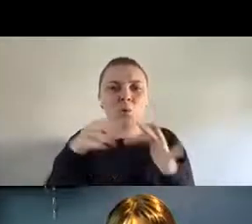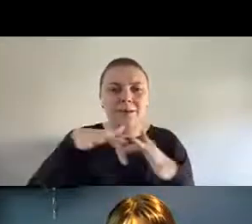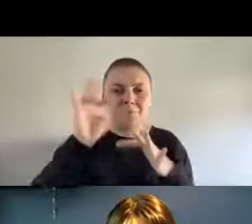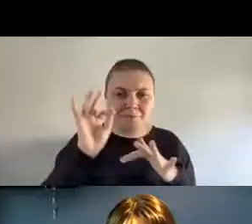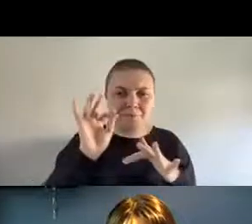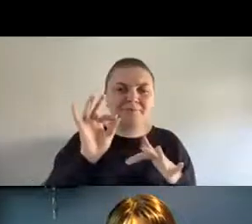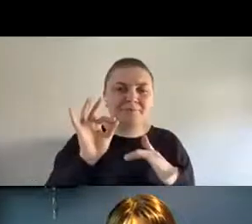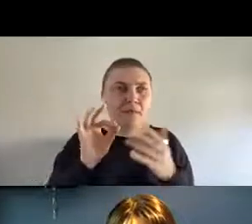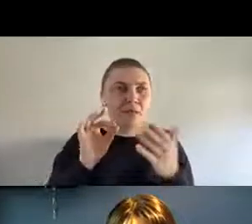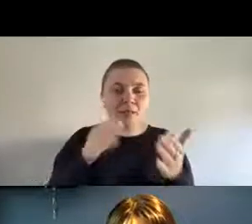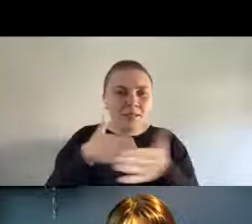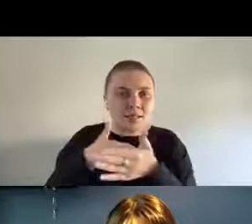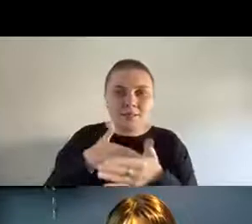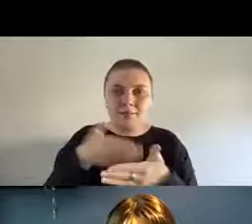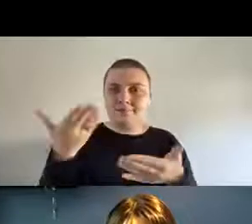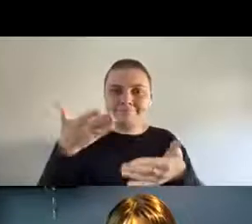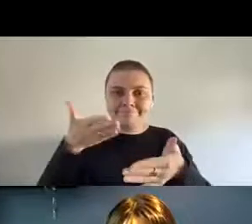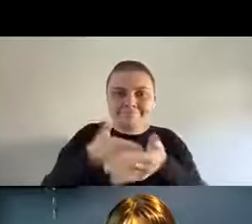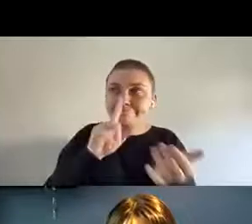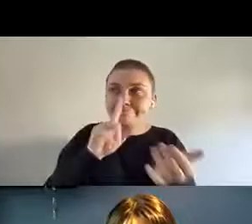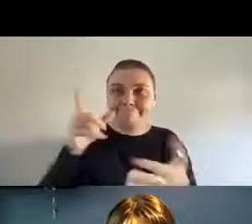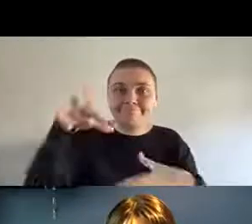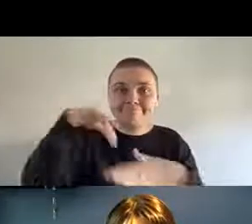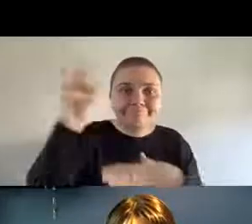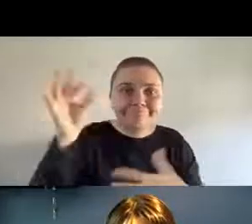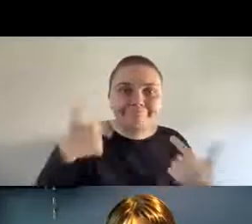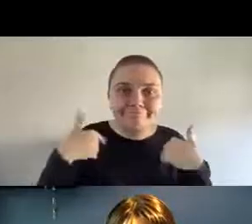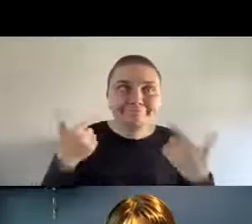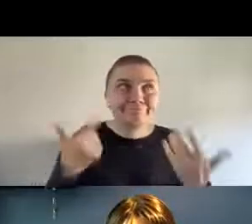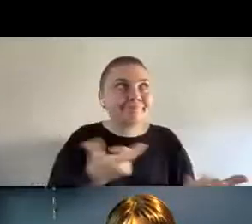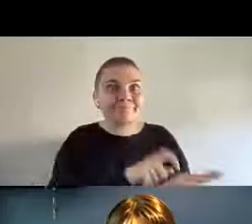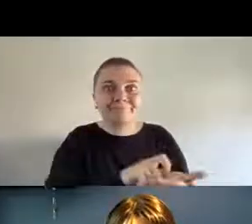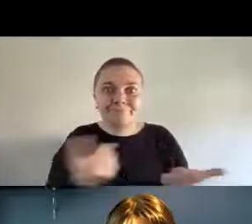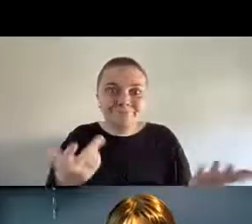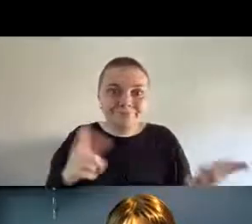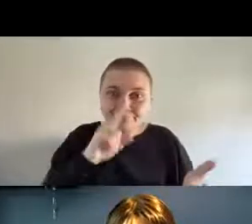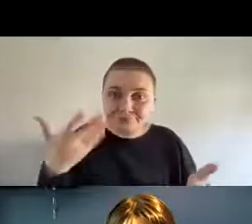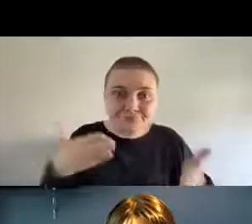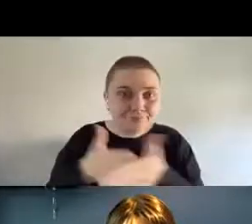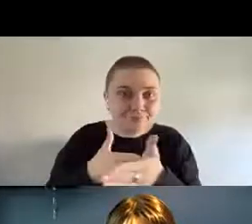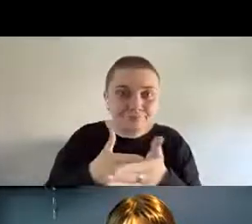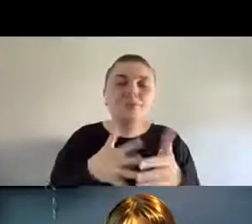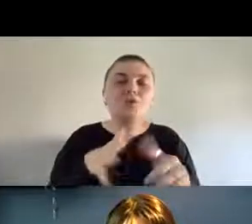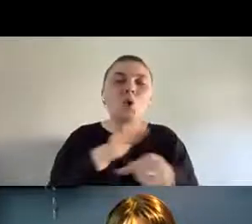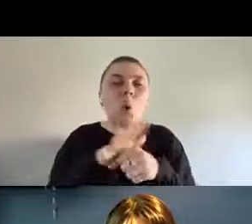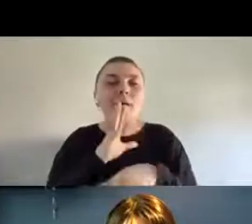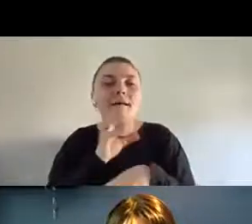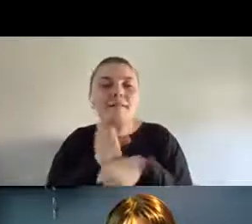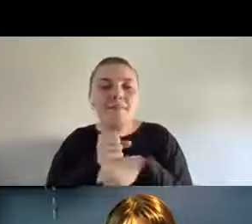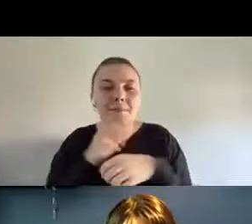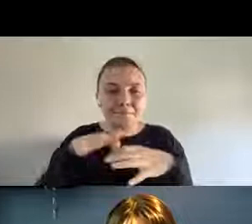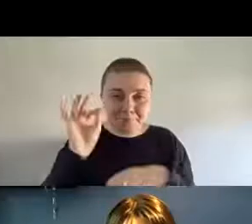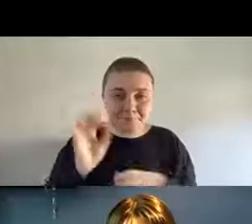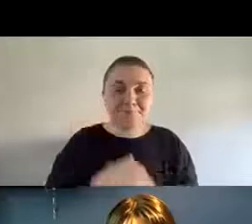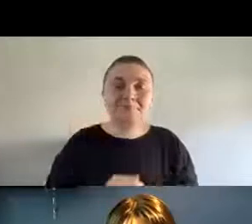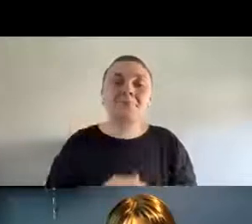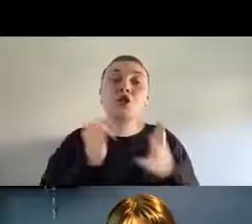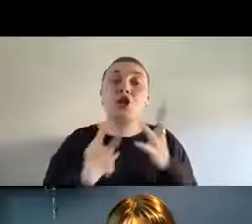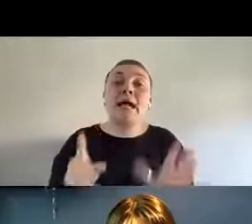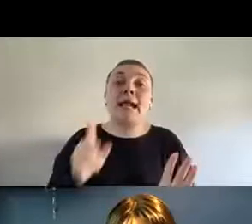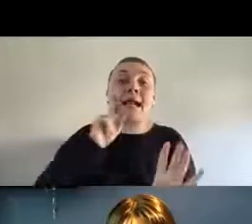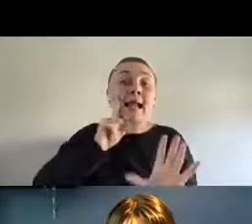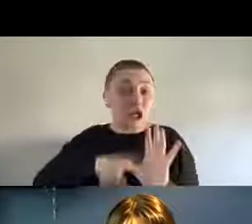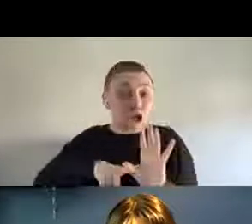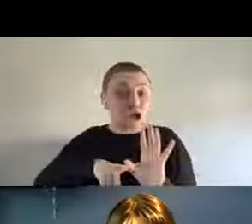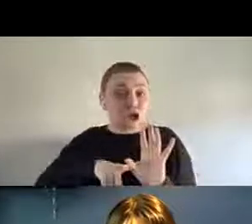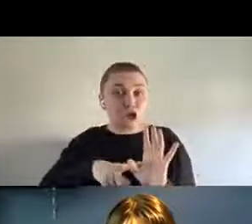barrier to their participation in elections, in local government elections. So last year, I was